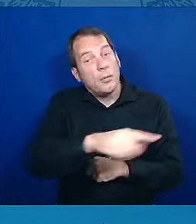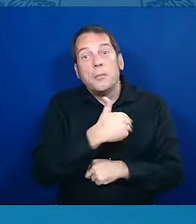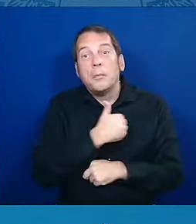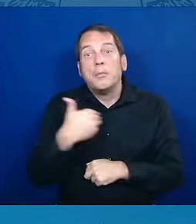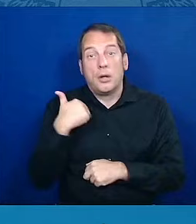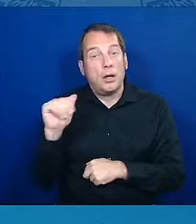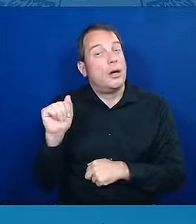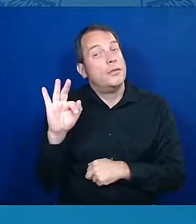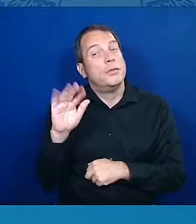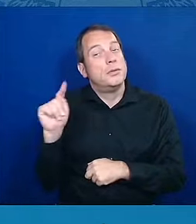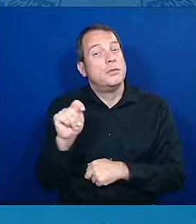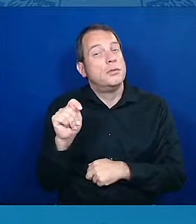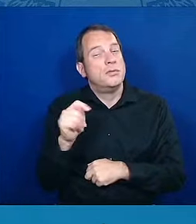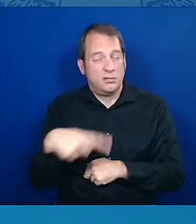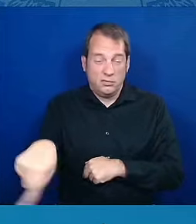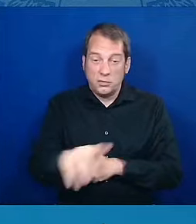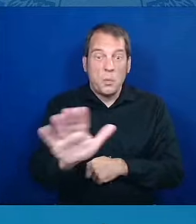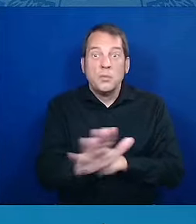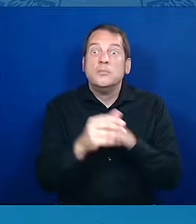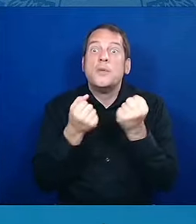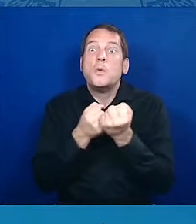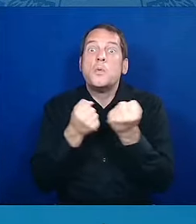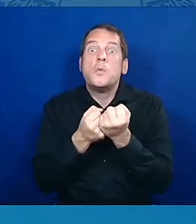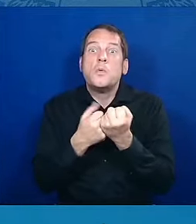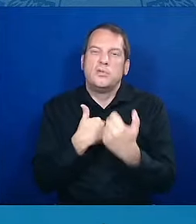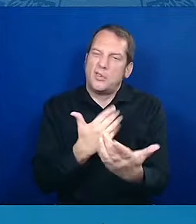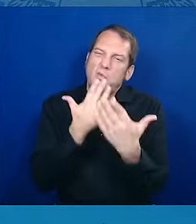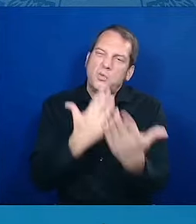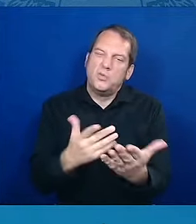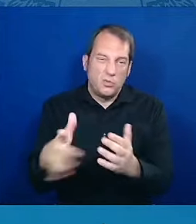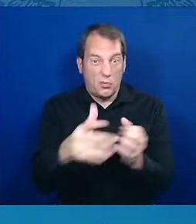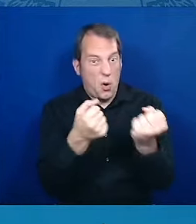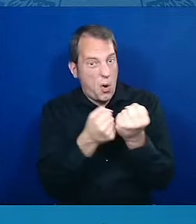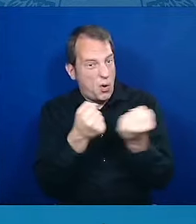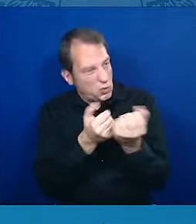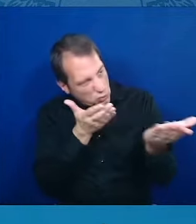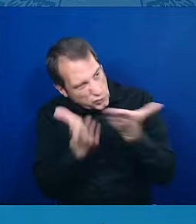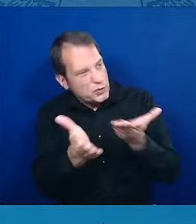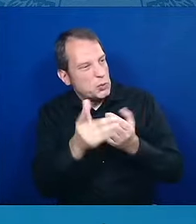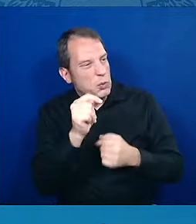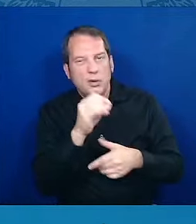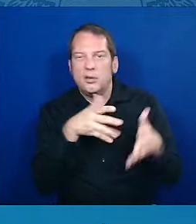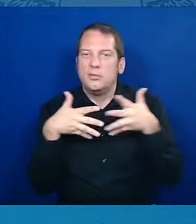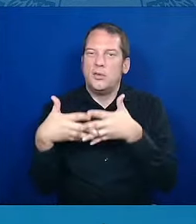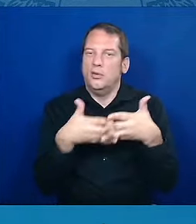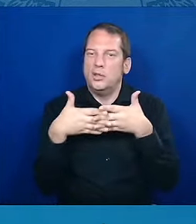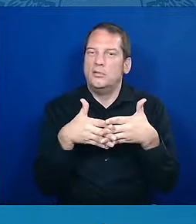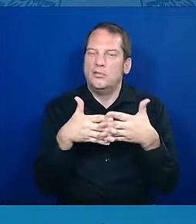service to our nation.